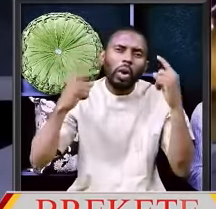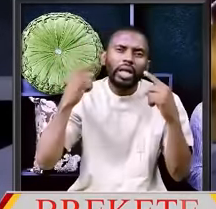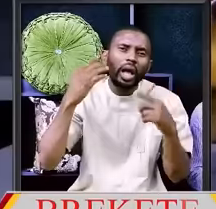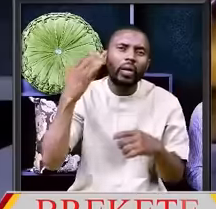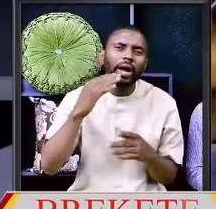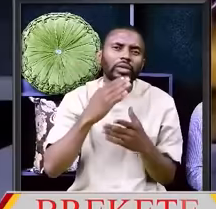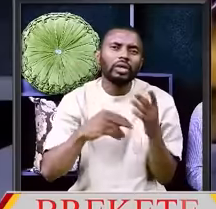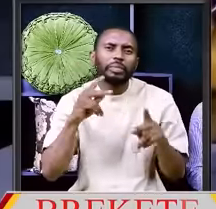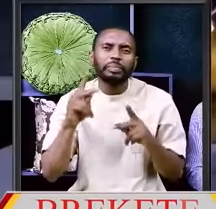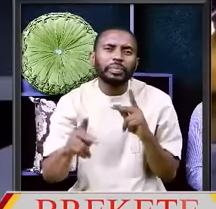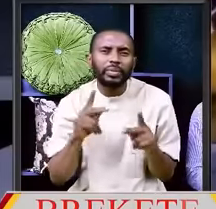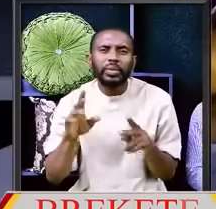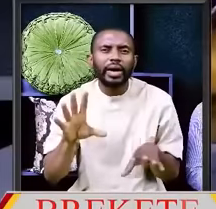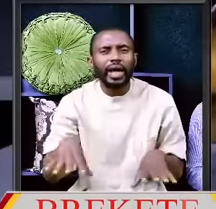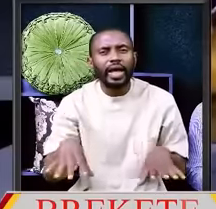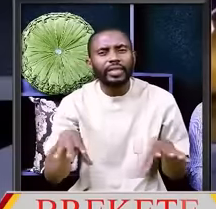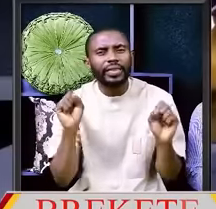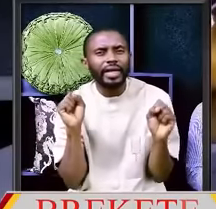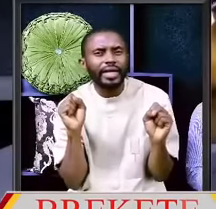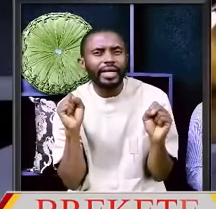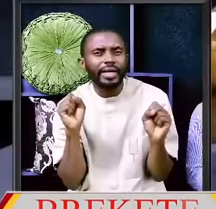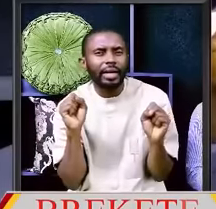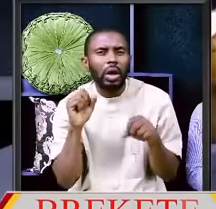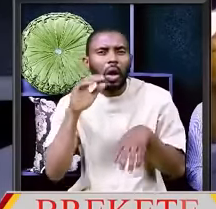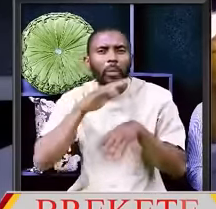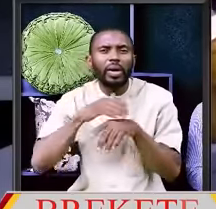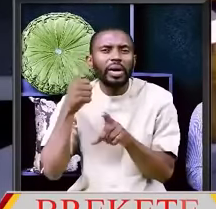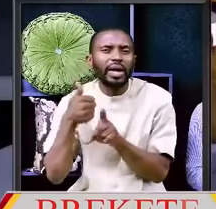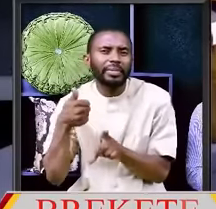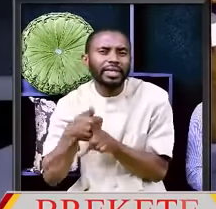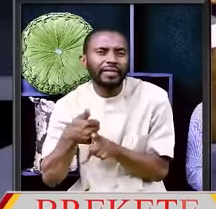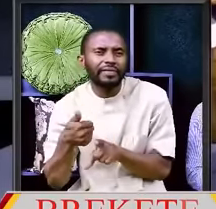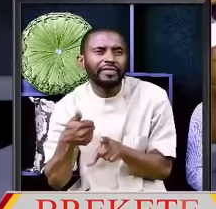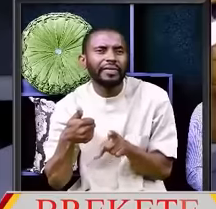people take them upon themselves